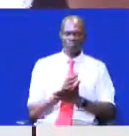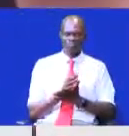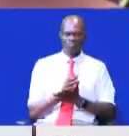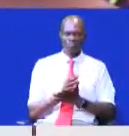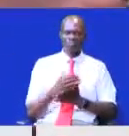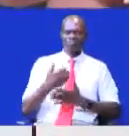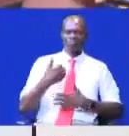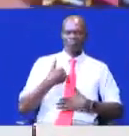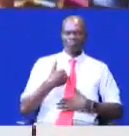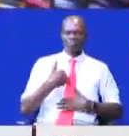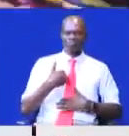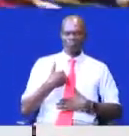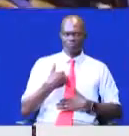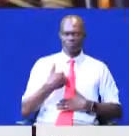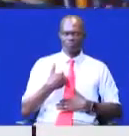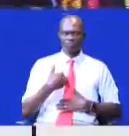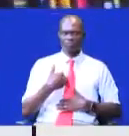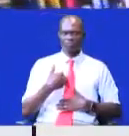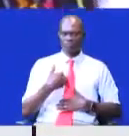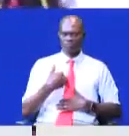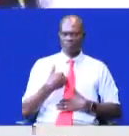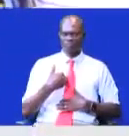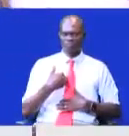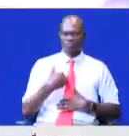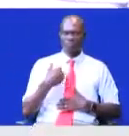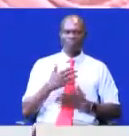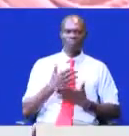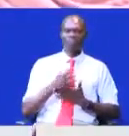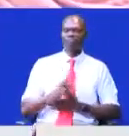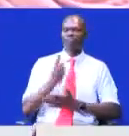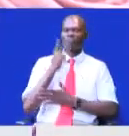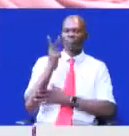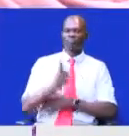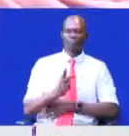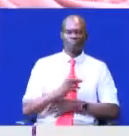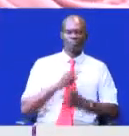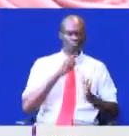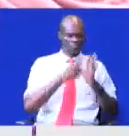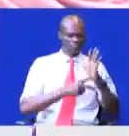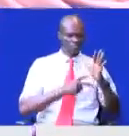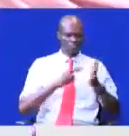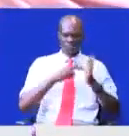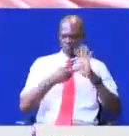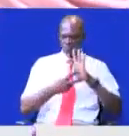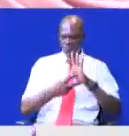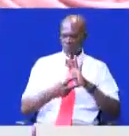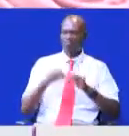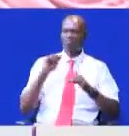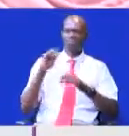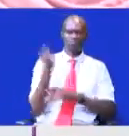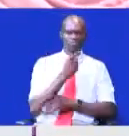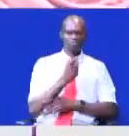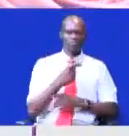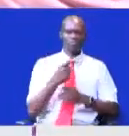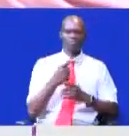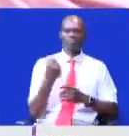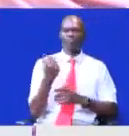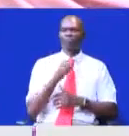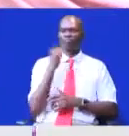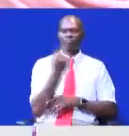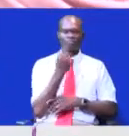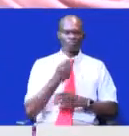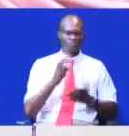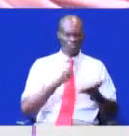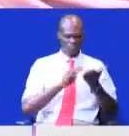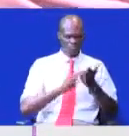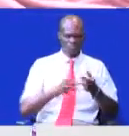have carried out more than 200 projects across Kenya until now. So it's not just Migori, but we are